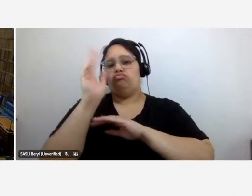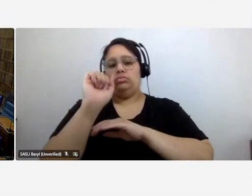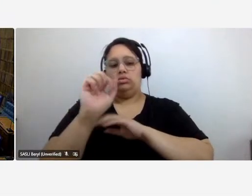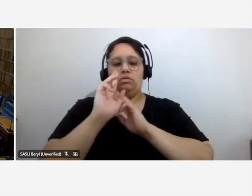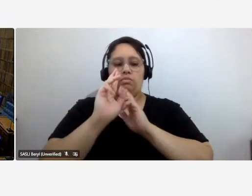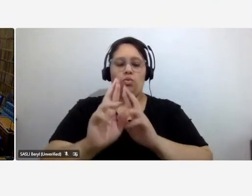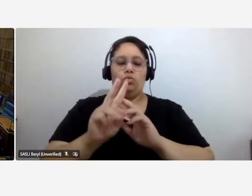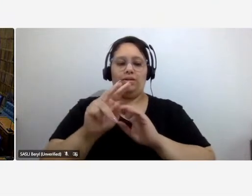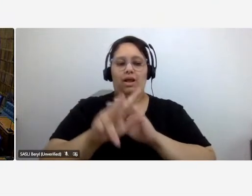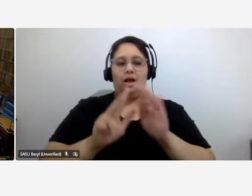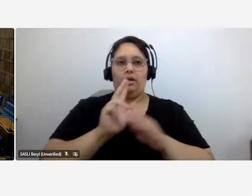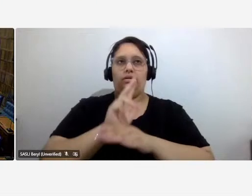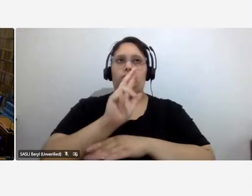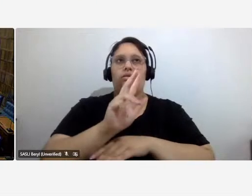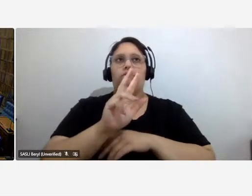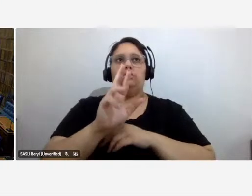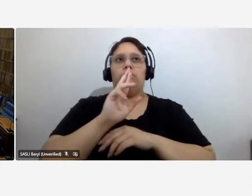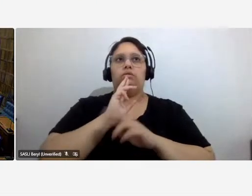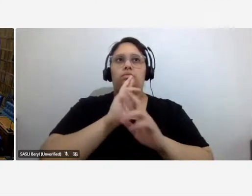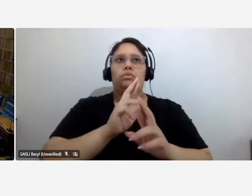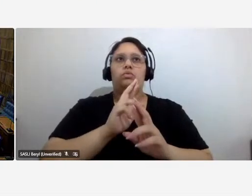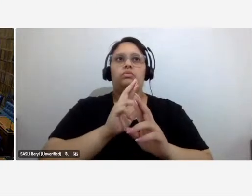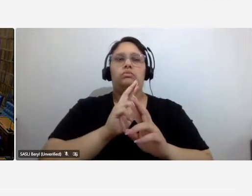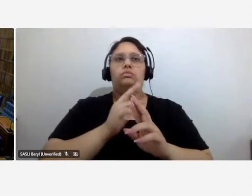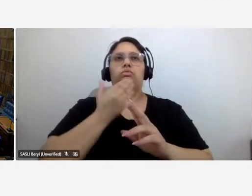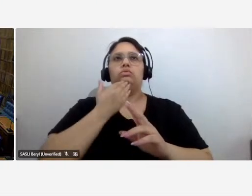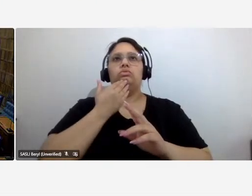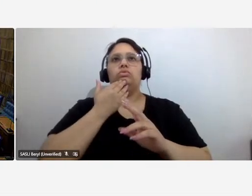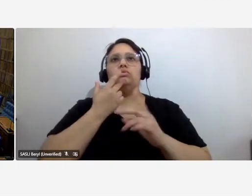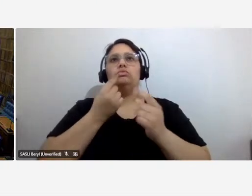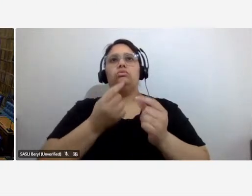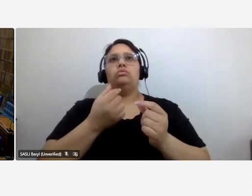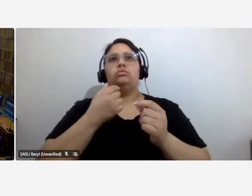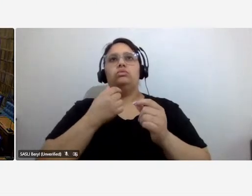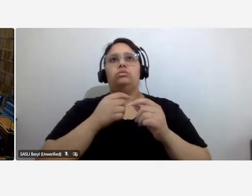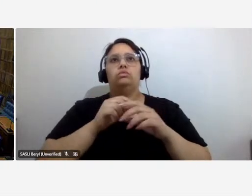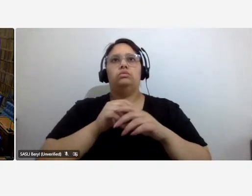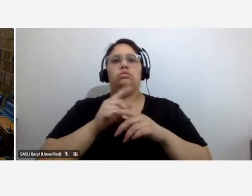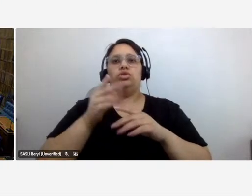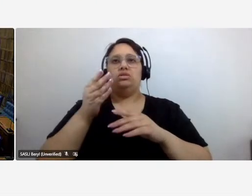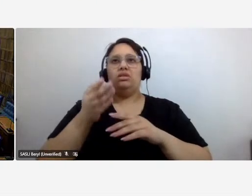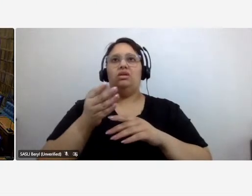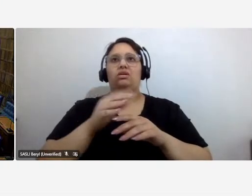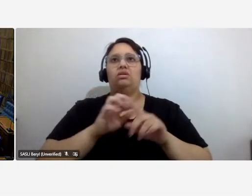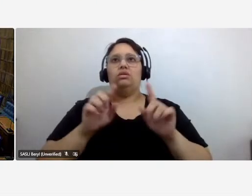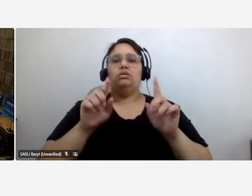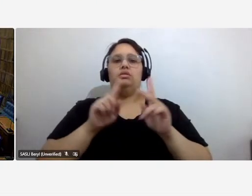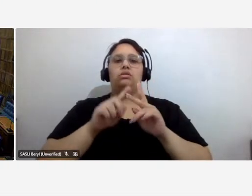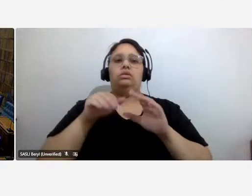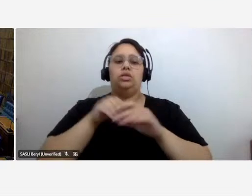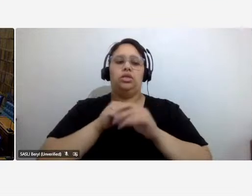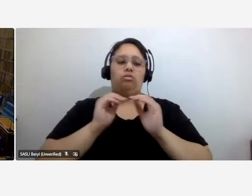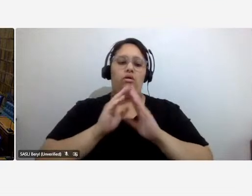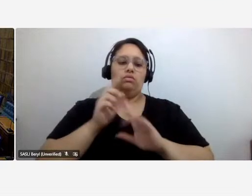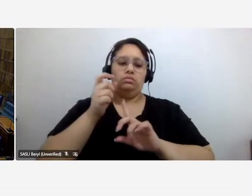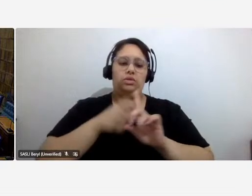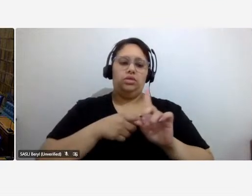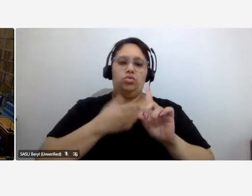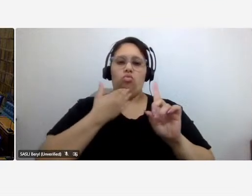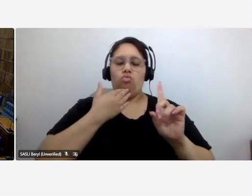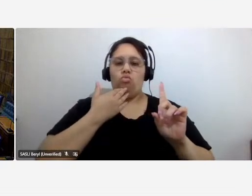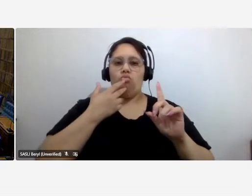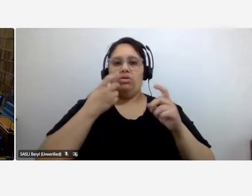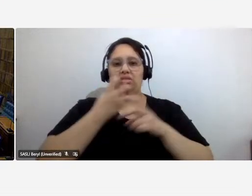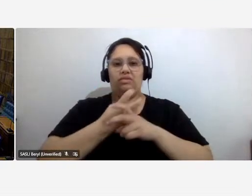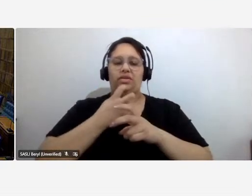2018 report, Chair, was 500 pages long. So this is part of the difficulty why an in-house person would have